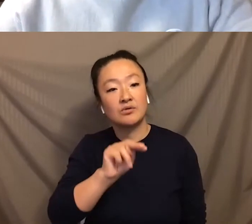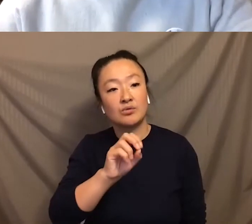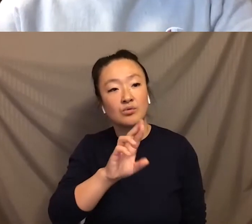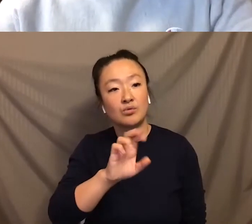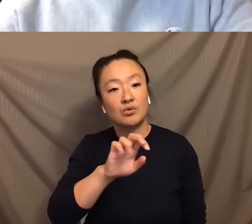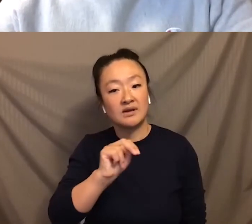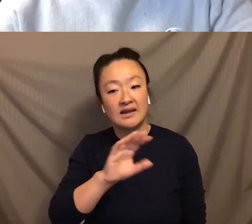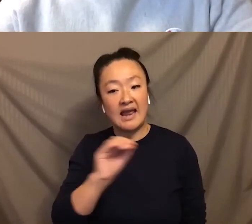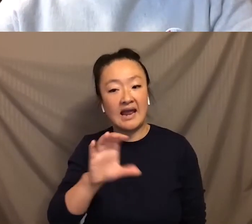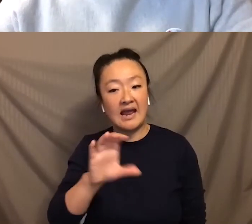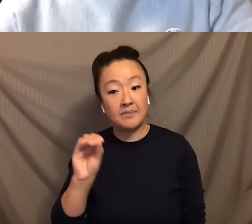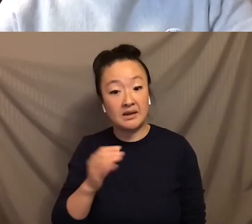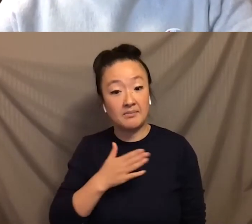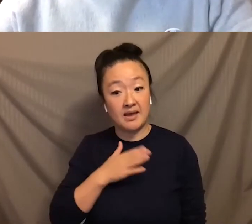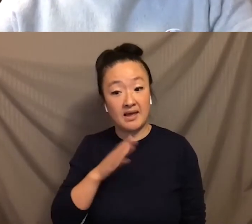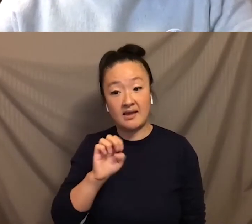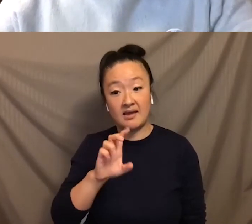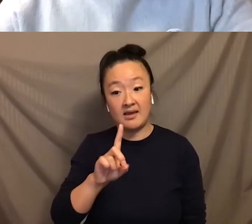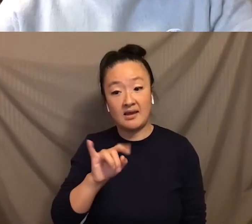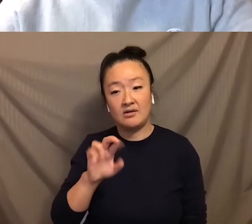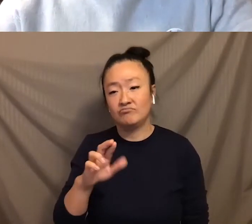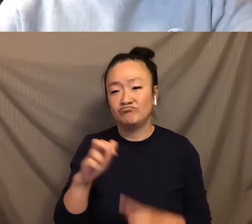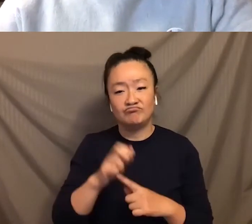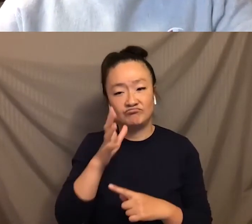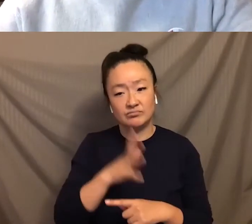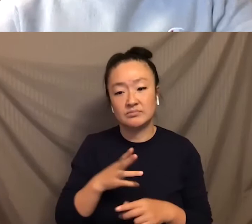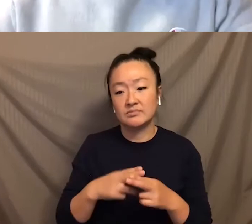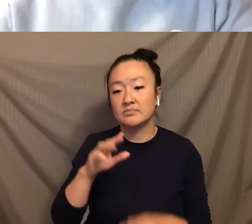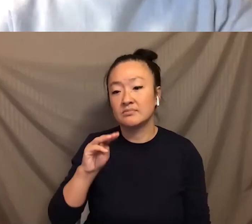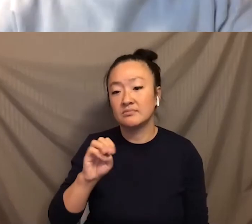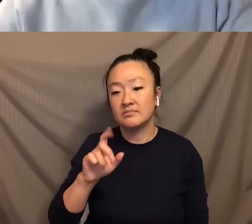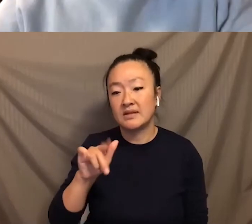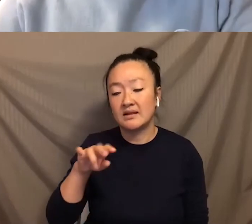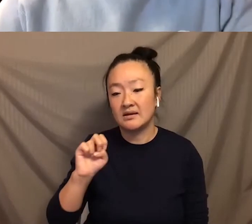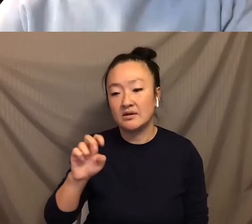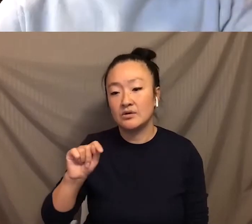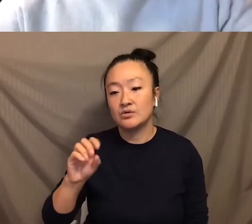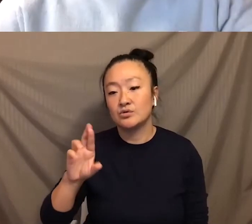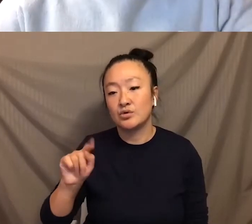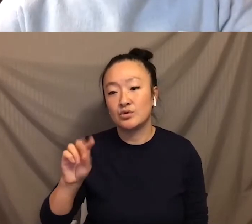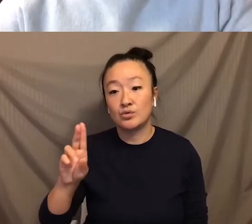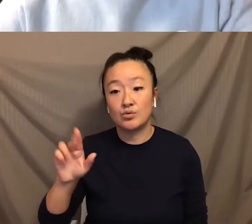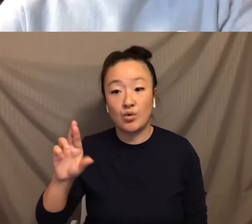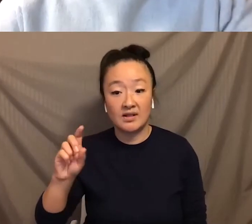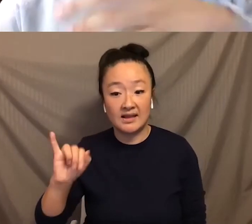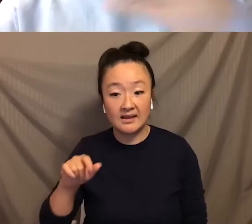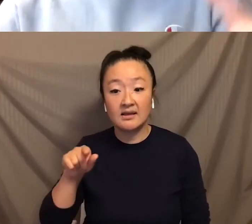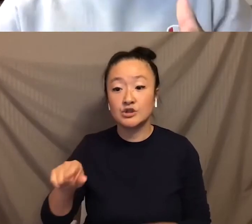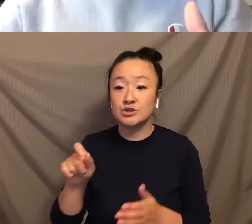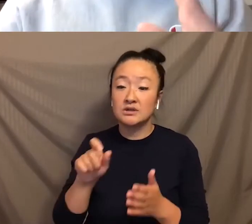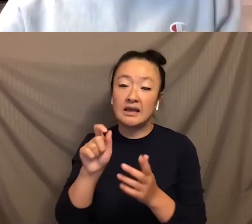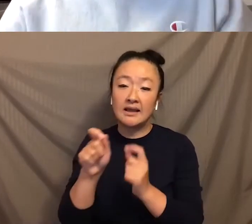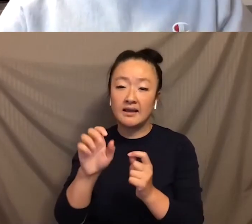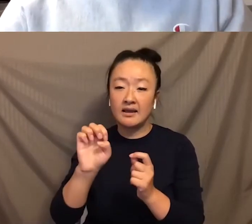and my editor is a wonderful woman named Melanie Tortoroli, and she edits mostly quite